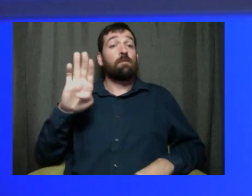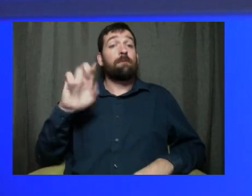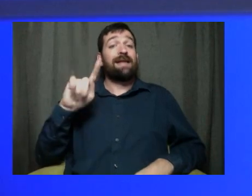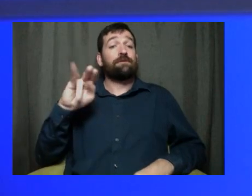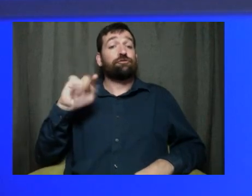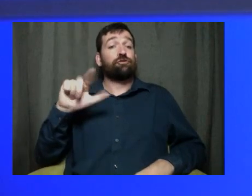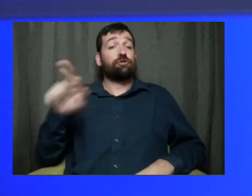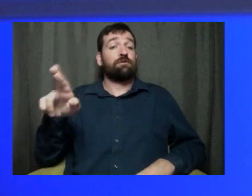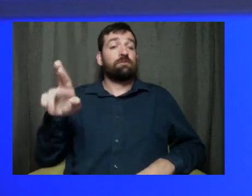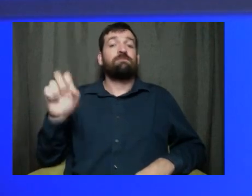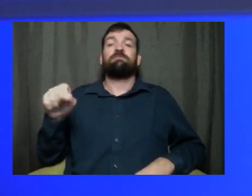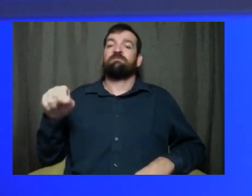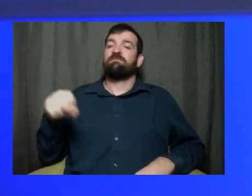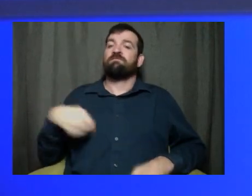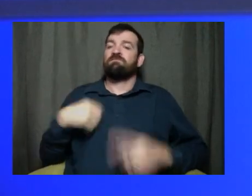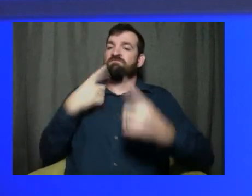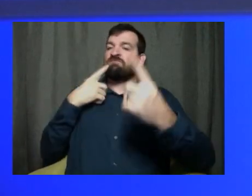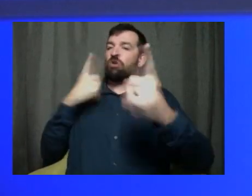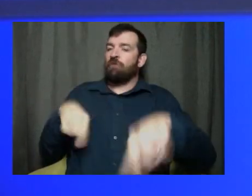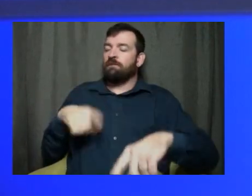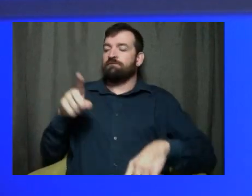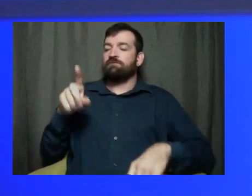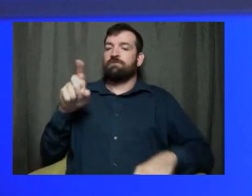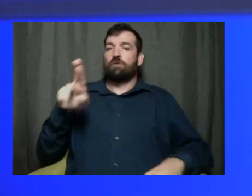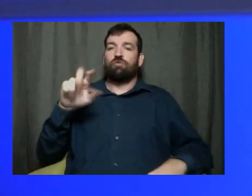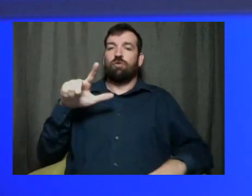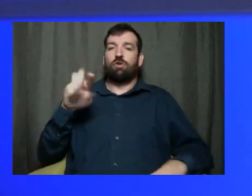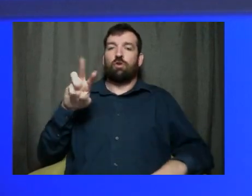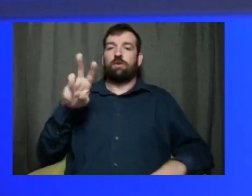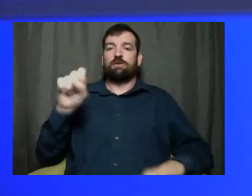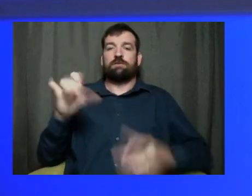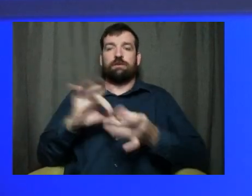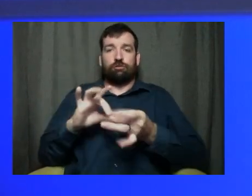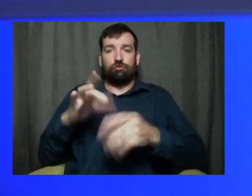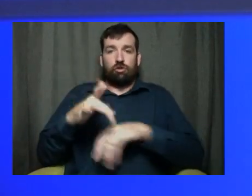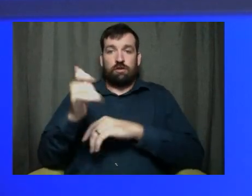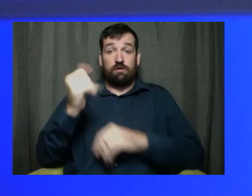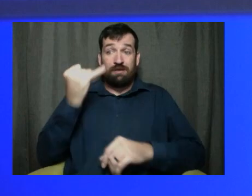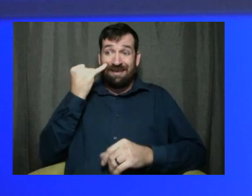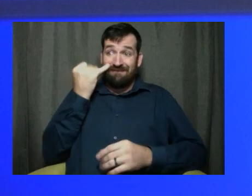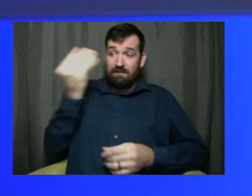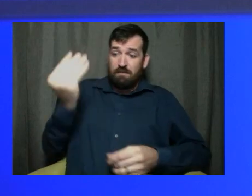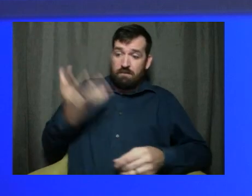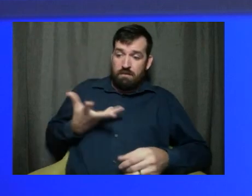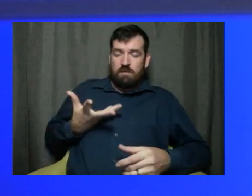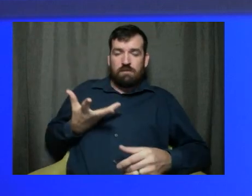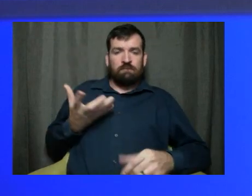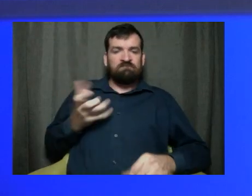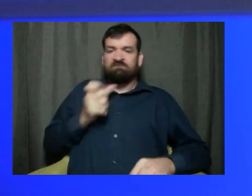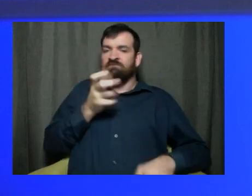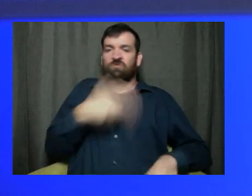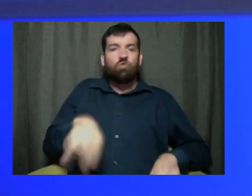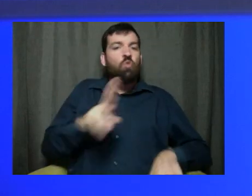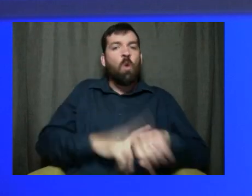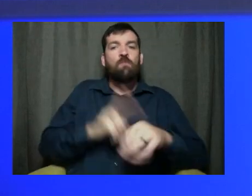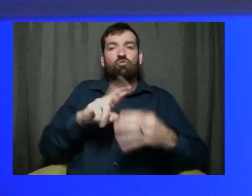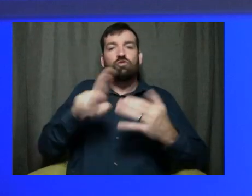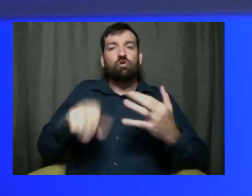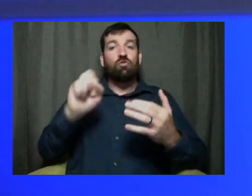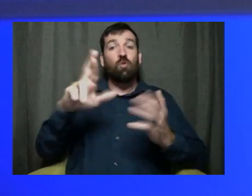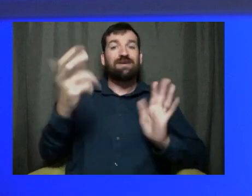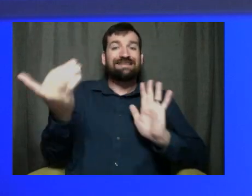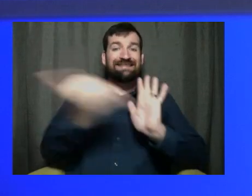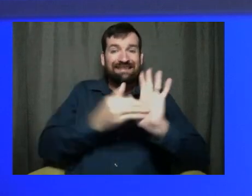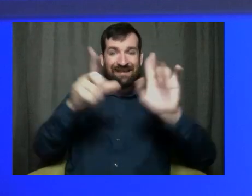I echo what Dr. Lewis just said and what he said earlier, that if you are notified that your baby had an abnormal result or needs a repeat newborn screen,